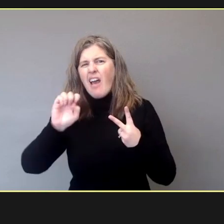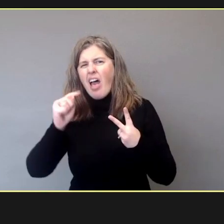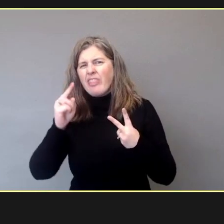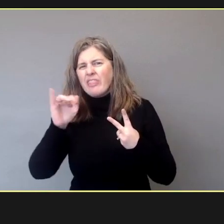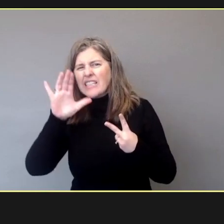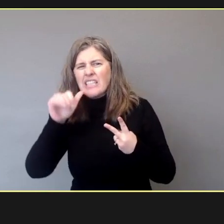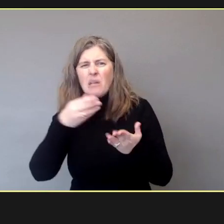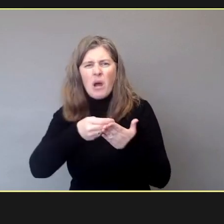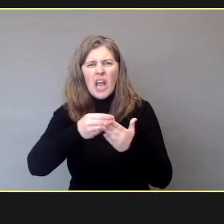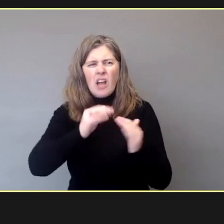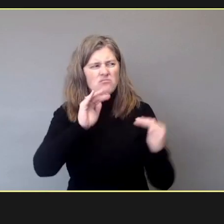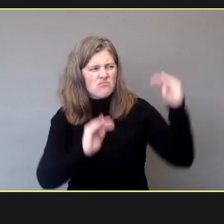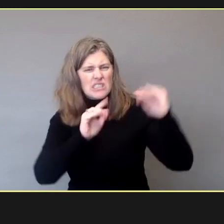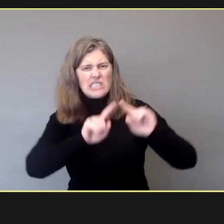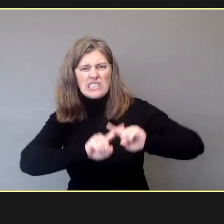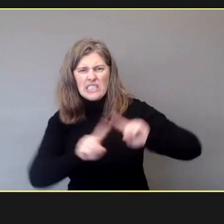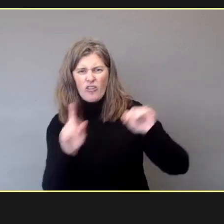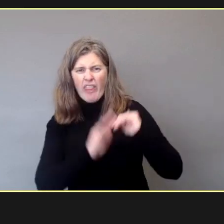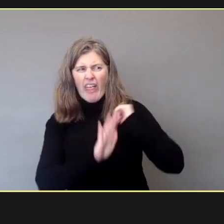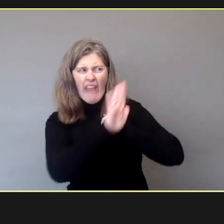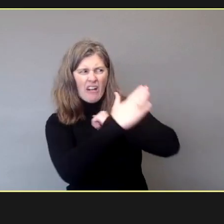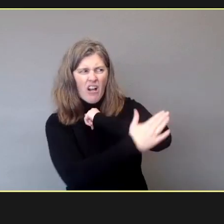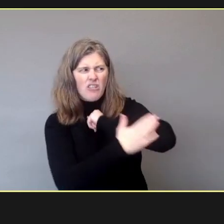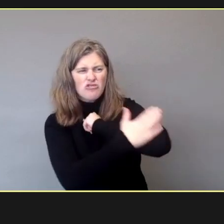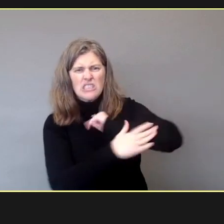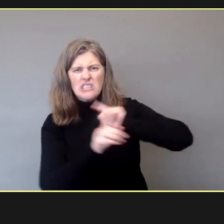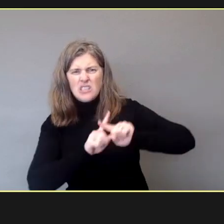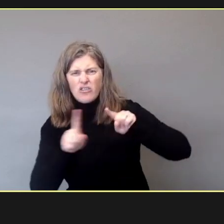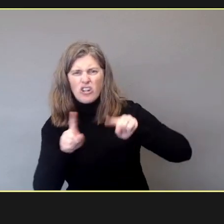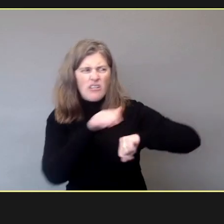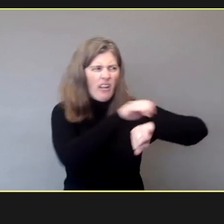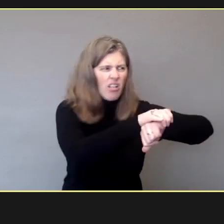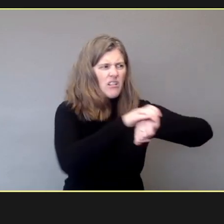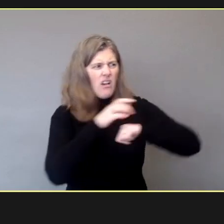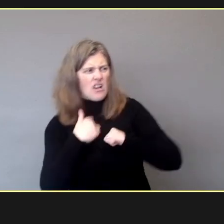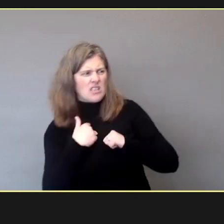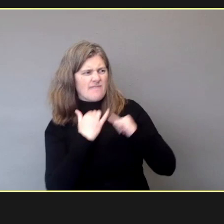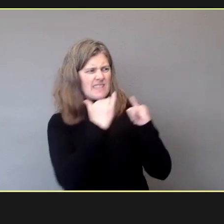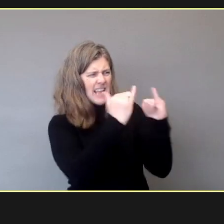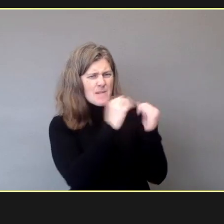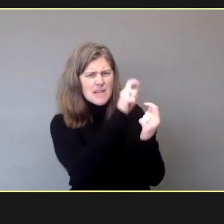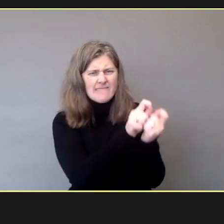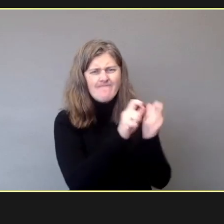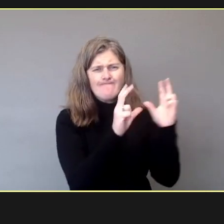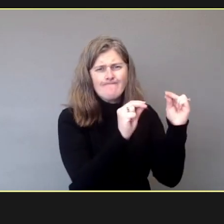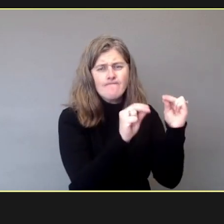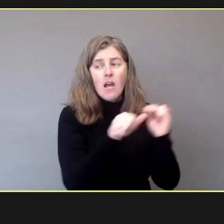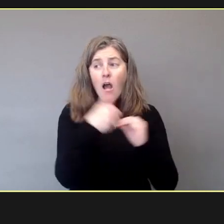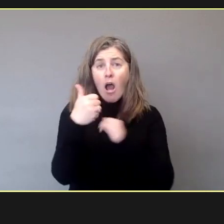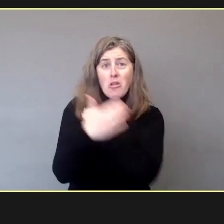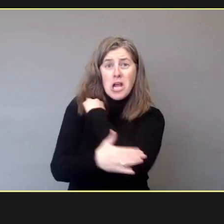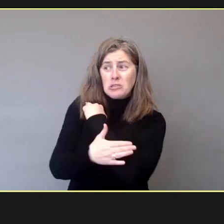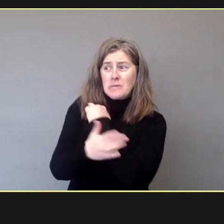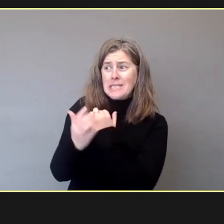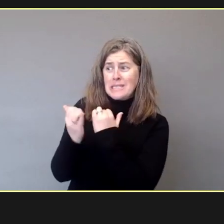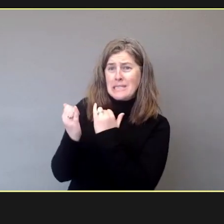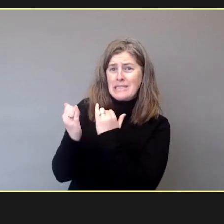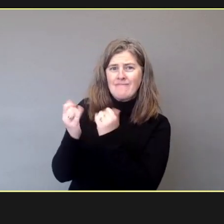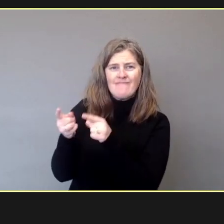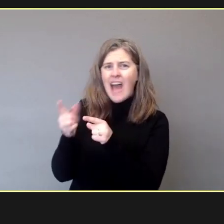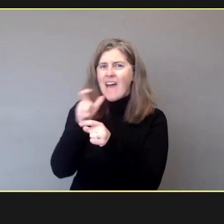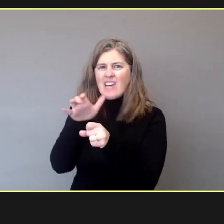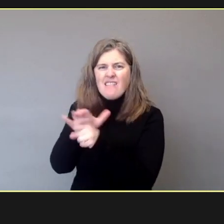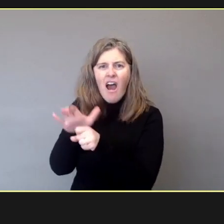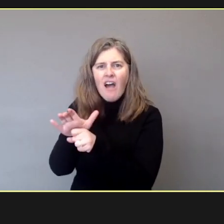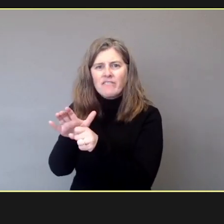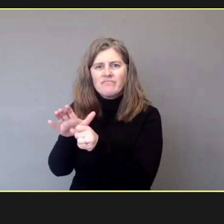state than they do in that country. And so, and other countries aren't far enough along. We saw the curve go